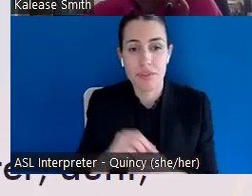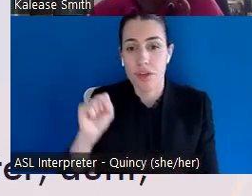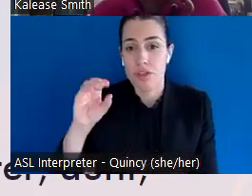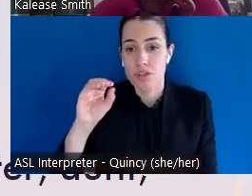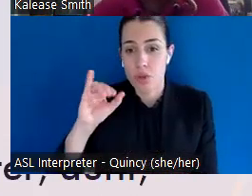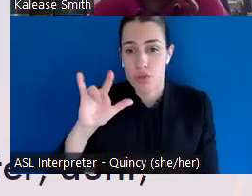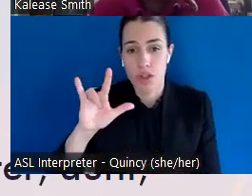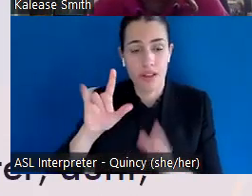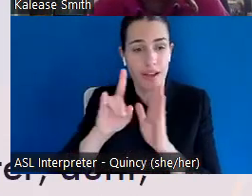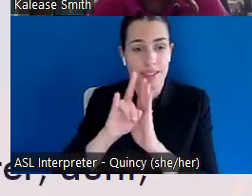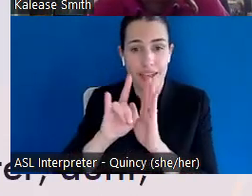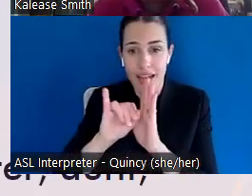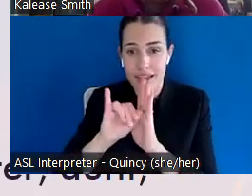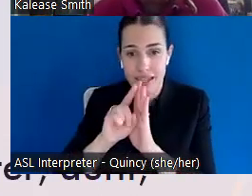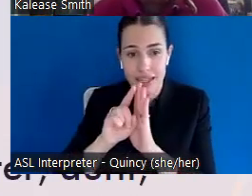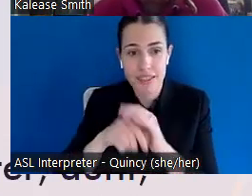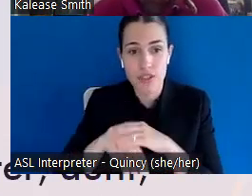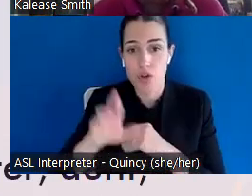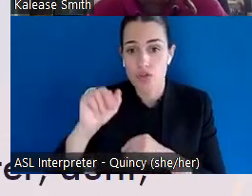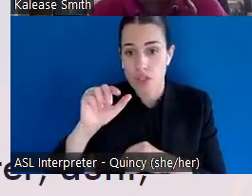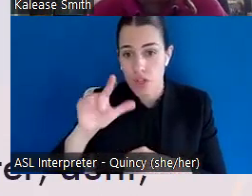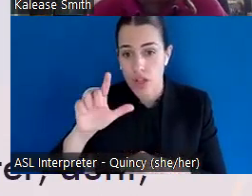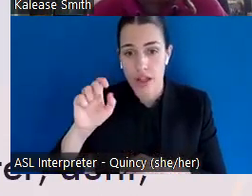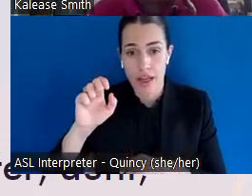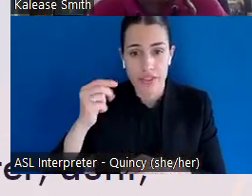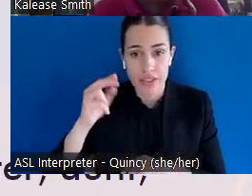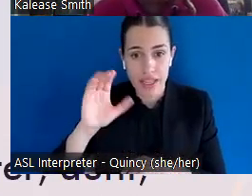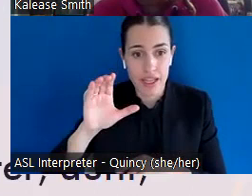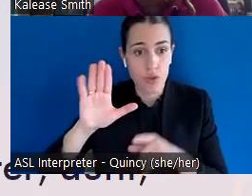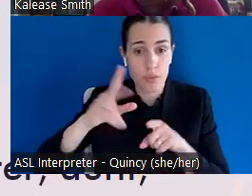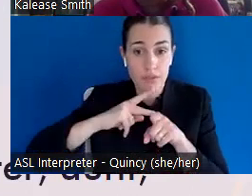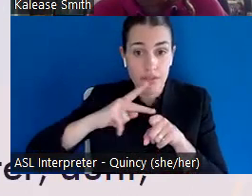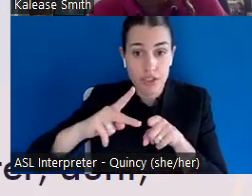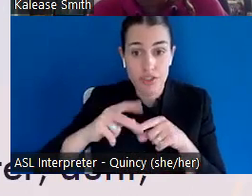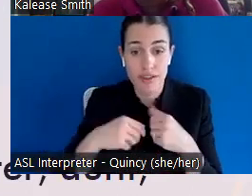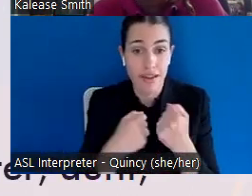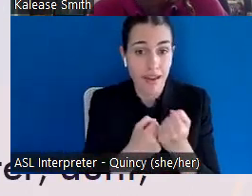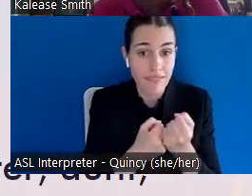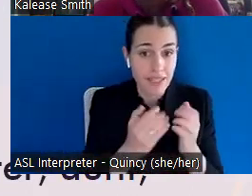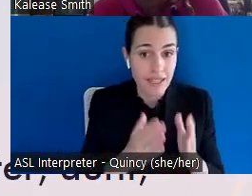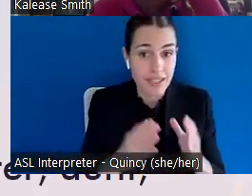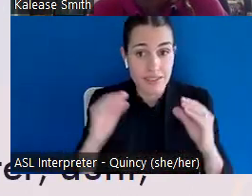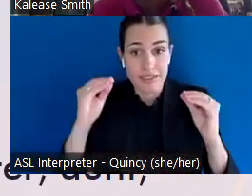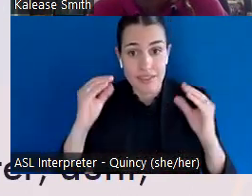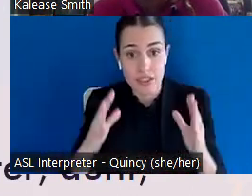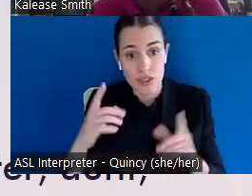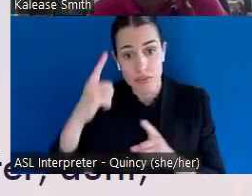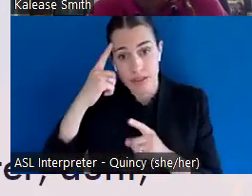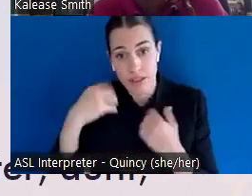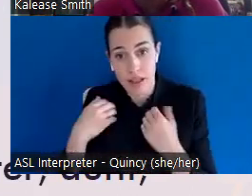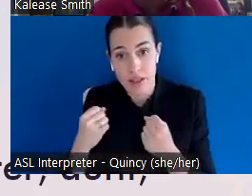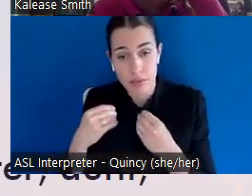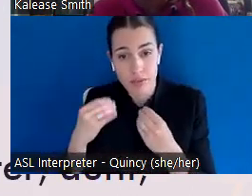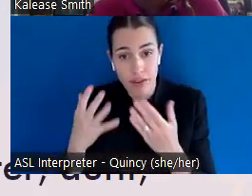as racial, ethnic identity, or gender identity, your profession. So if you're an advocate, a teacher, a mental health provider, or a